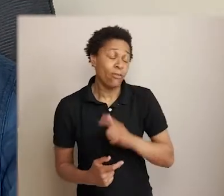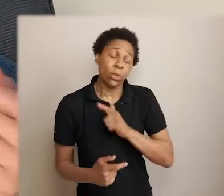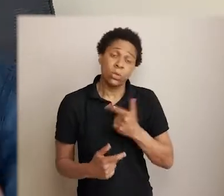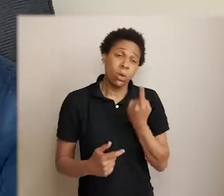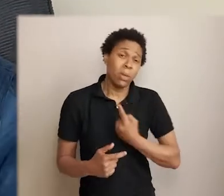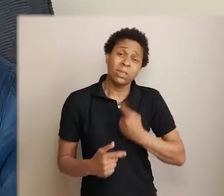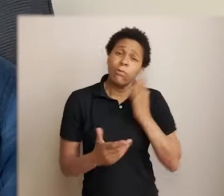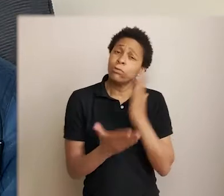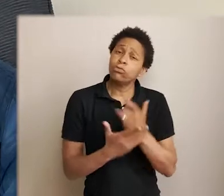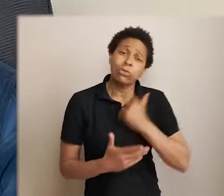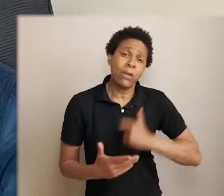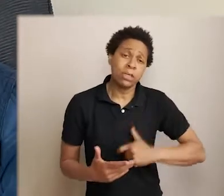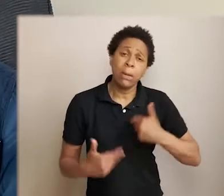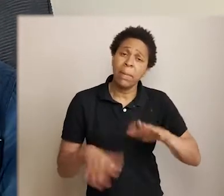much.